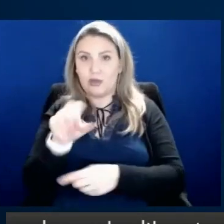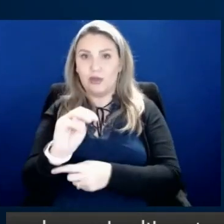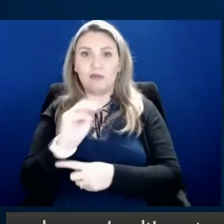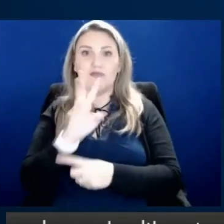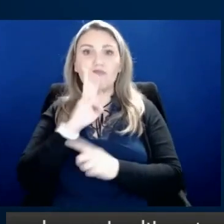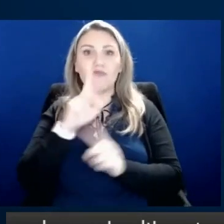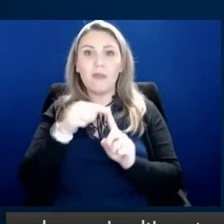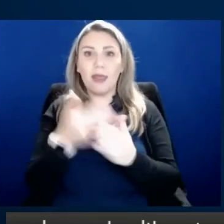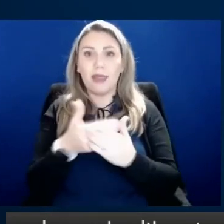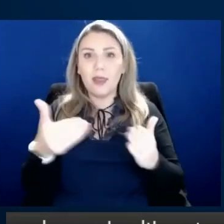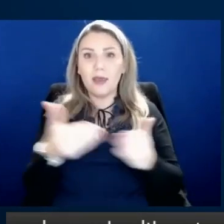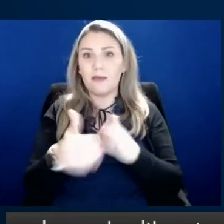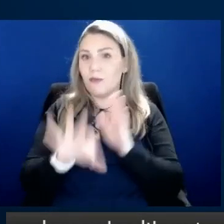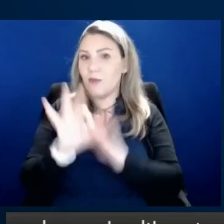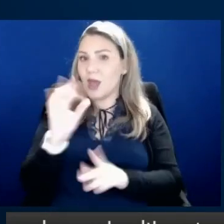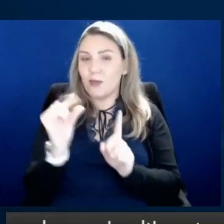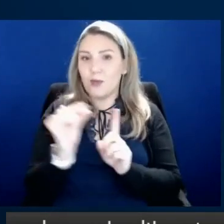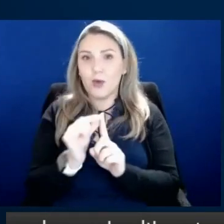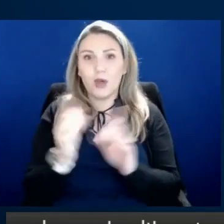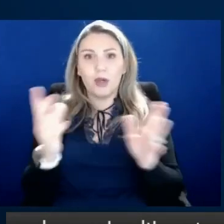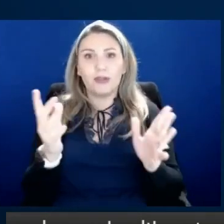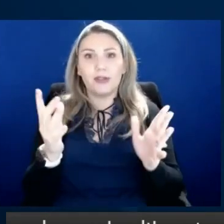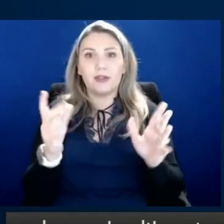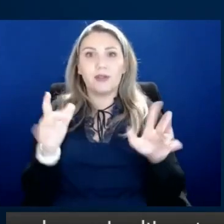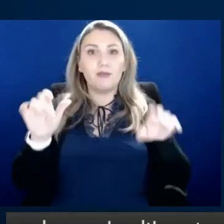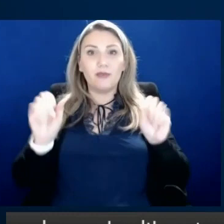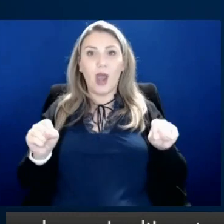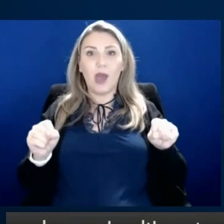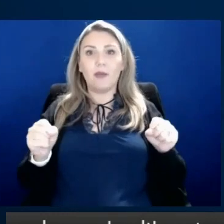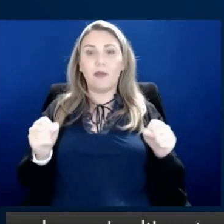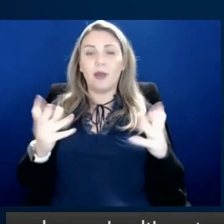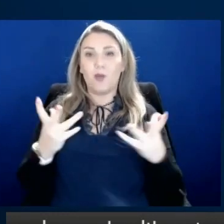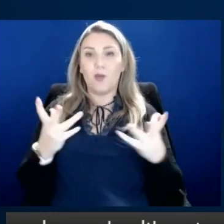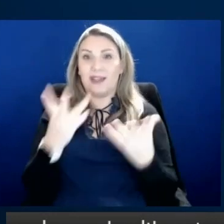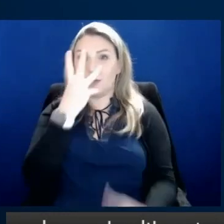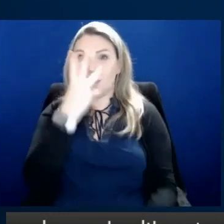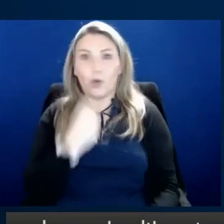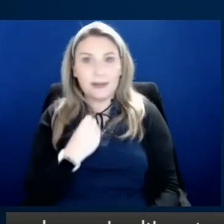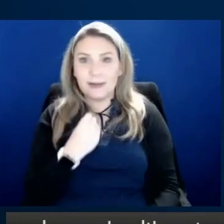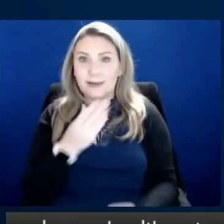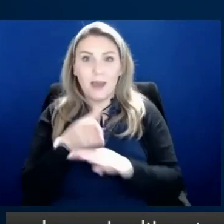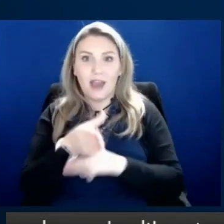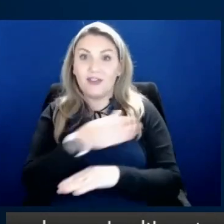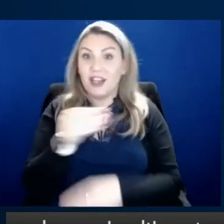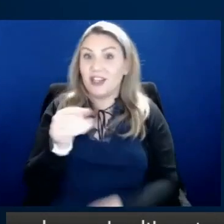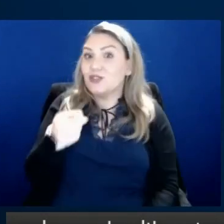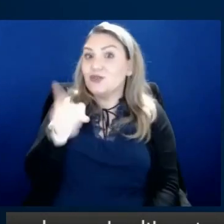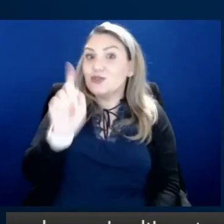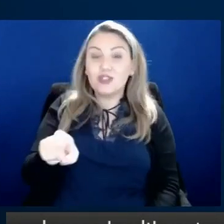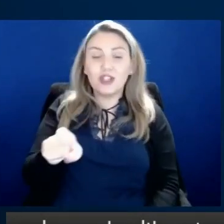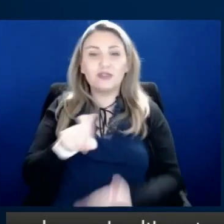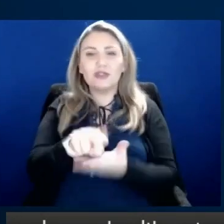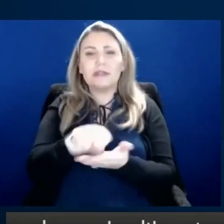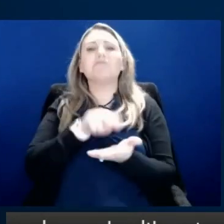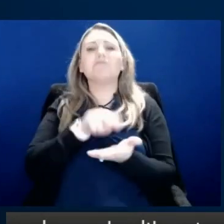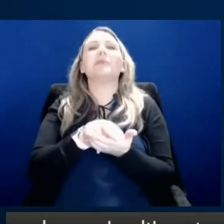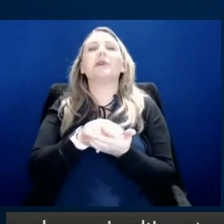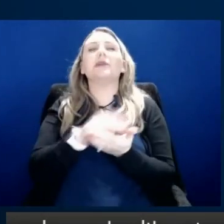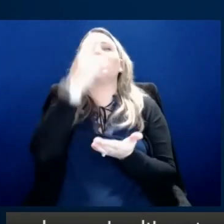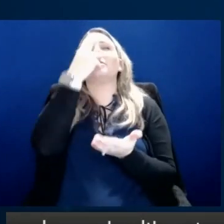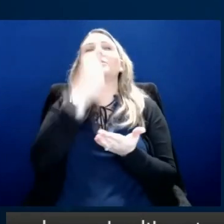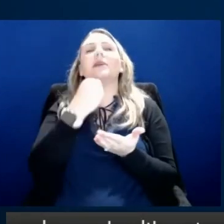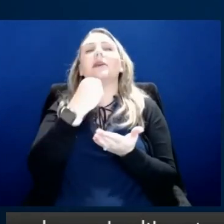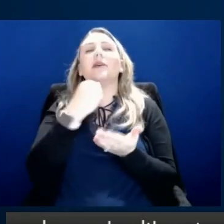words, and you're probably going to just want to go to sleep after this, and you should. You should just lay down, go to sleep, close your